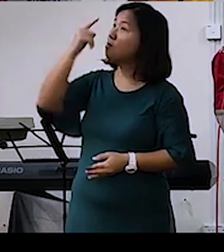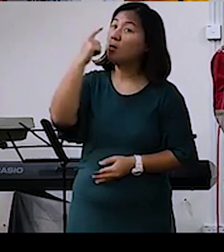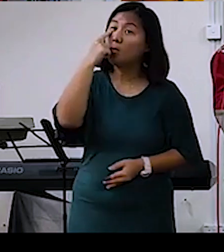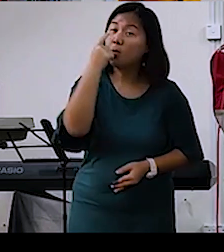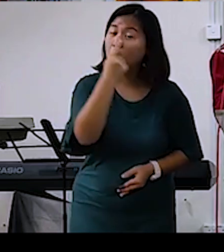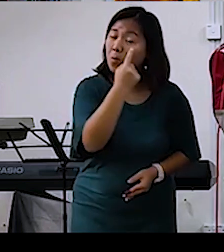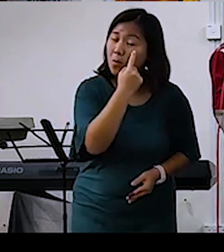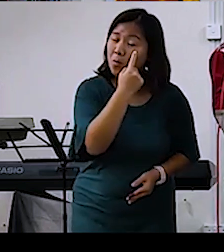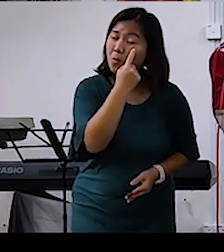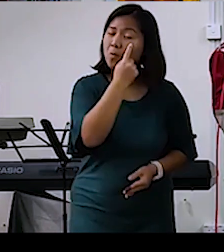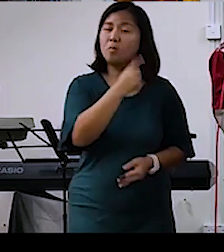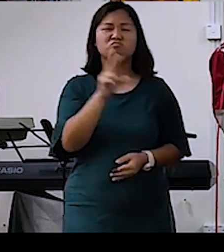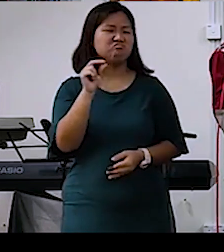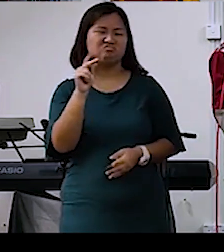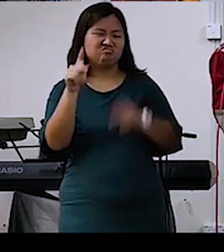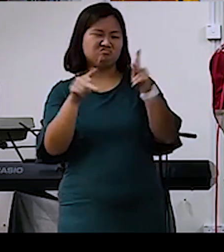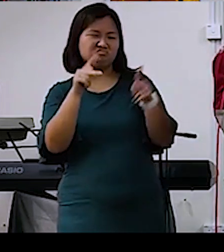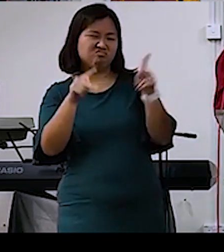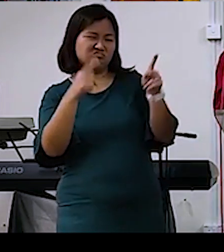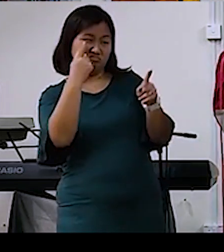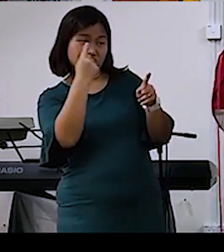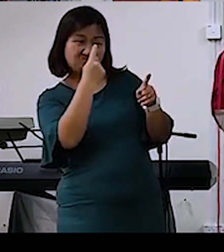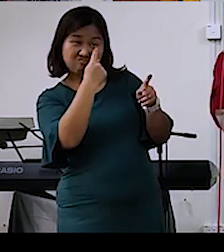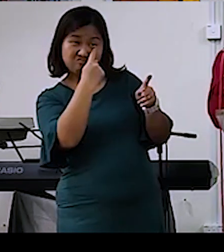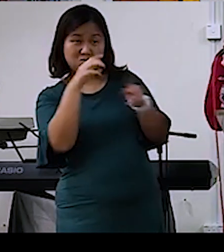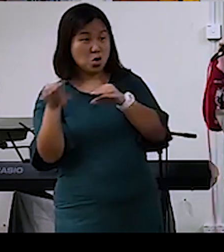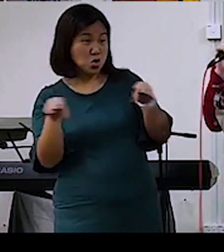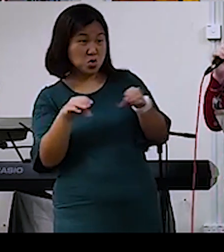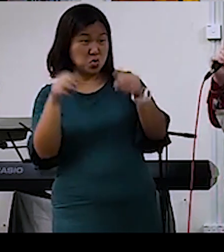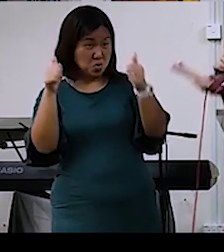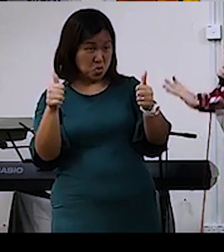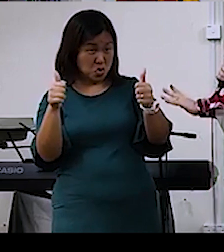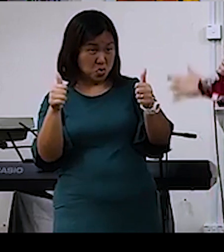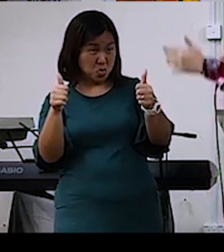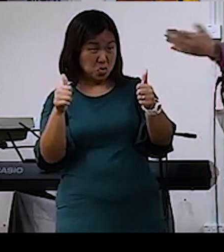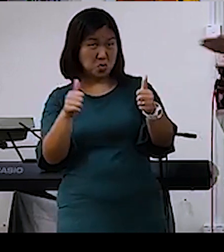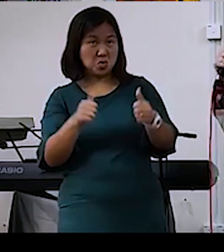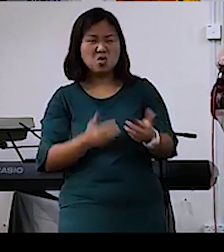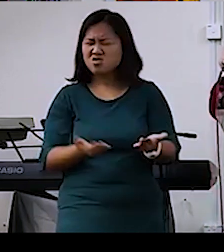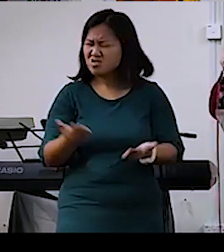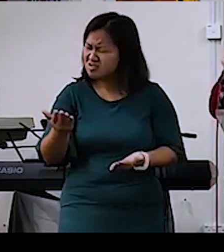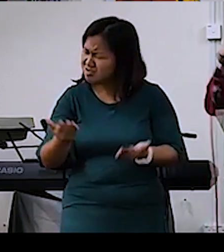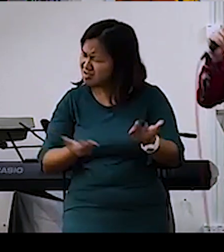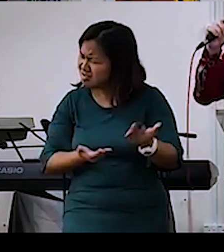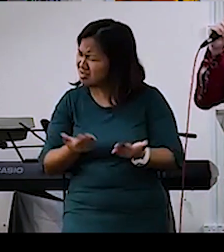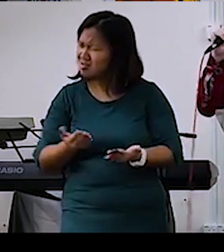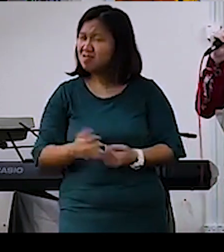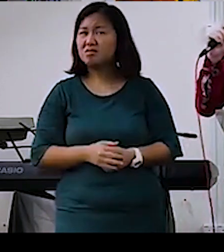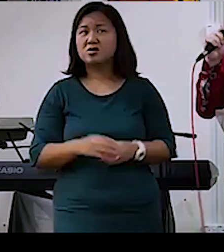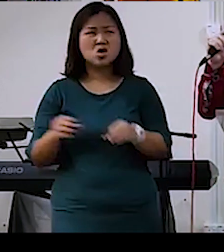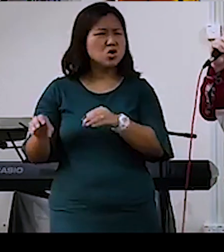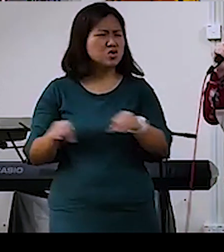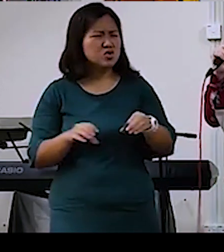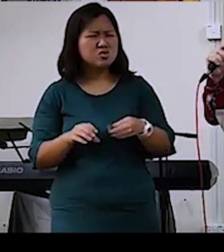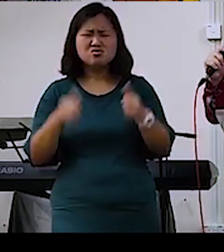God. And who can say amen? Amen. Do well, do great, perform, serve, whatever, do